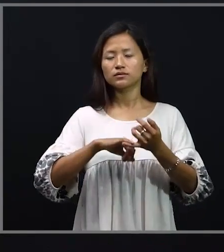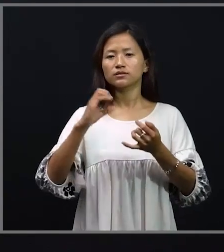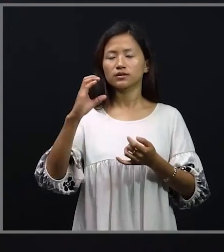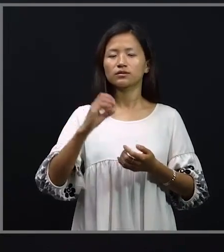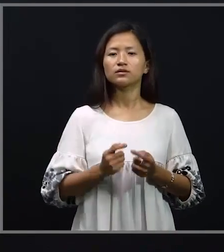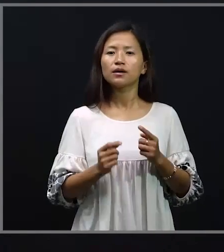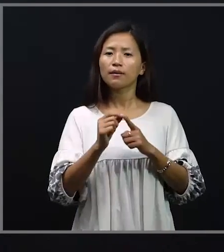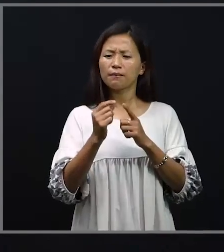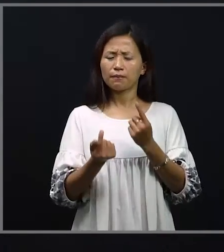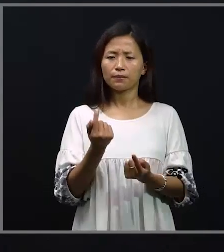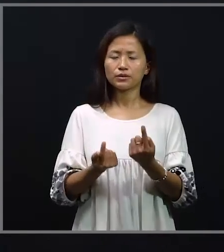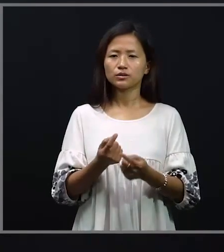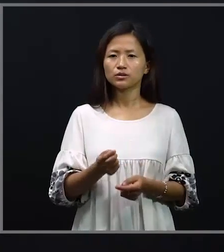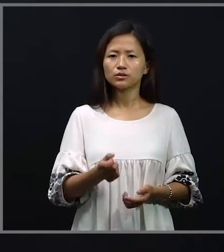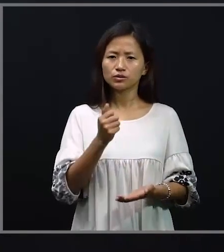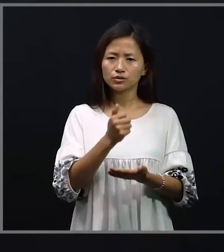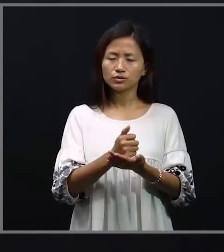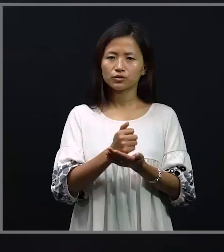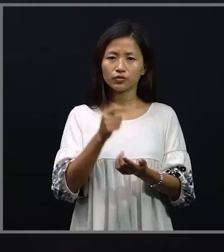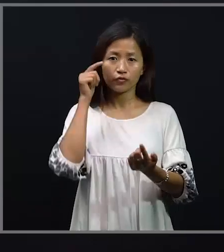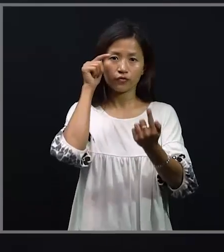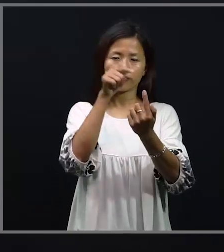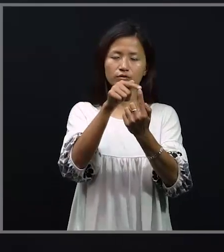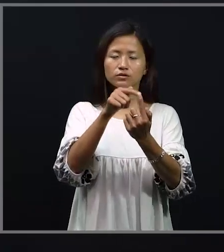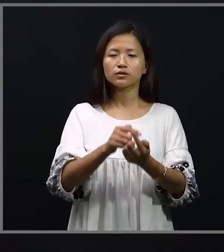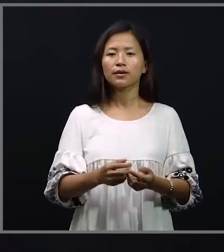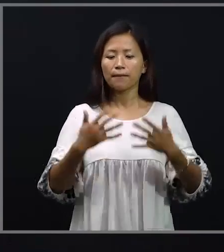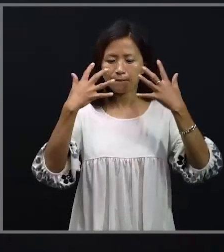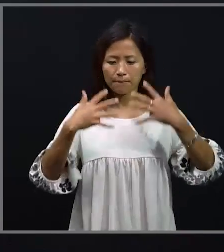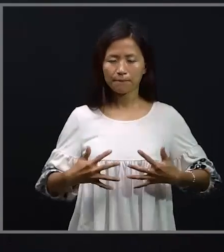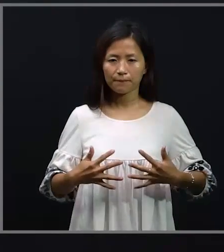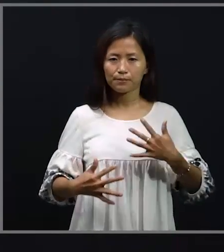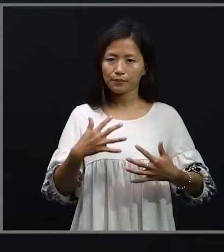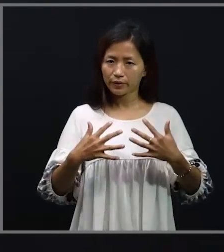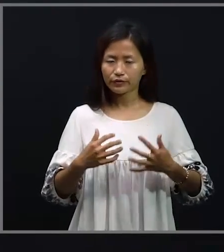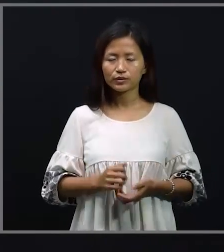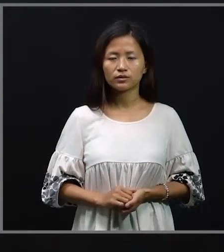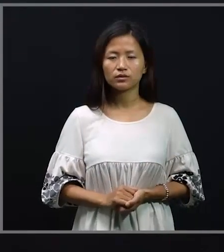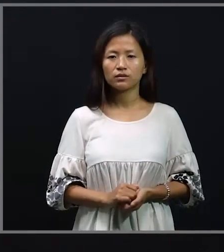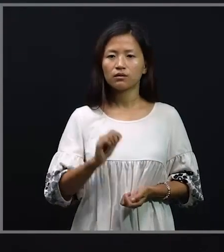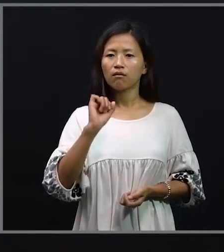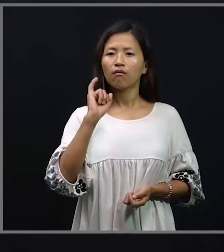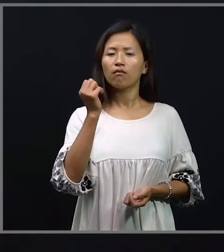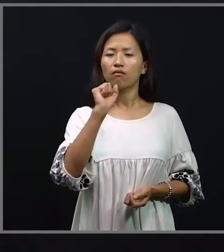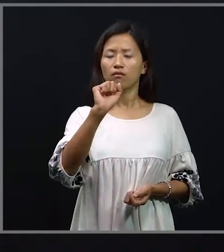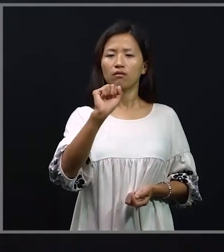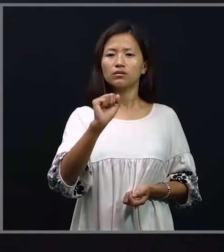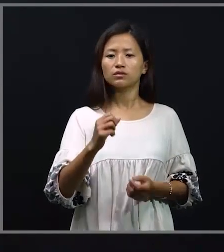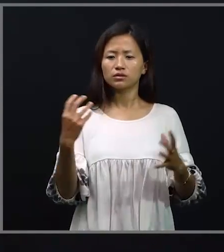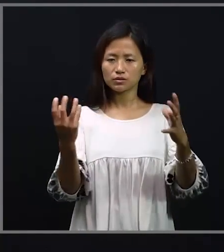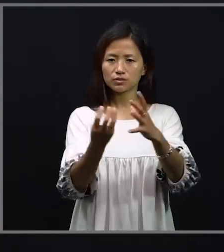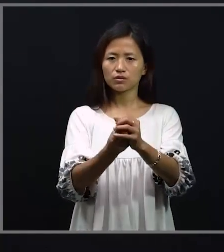politics should focus on the behavior. Okay, the behavior of the individual or group